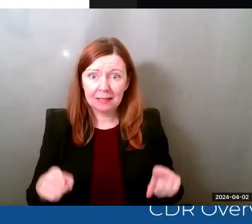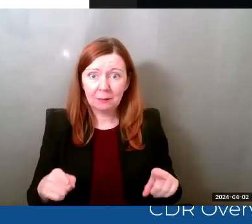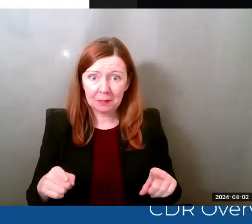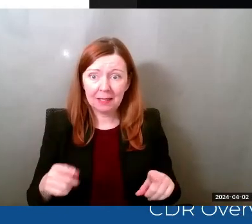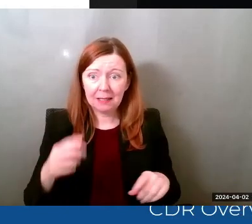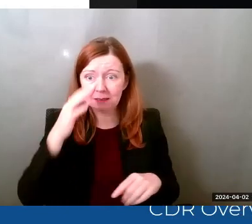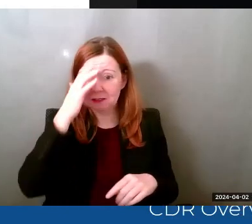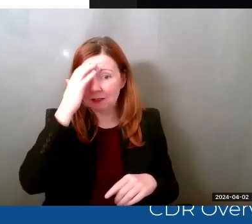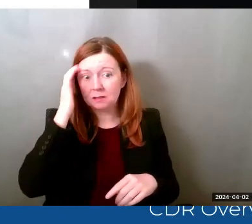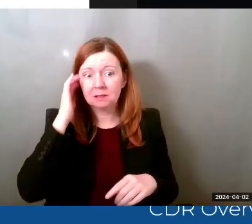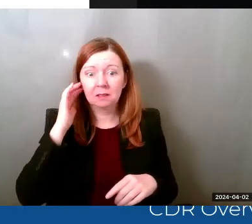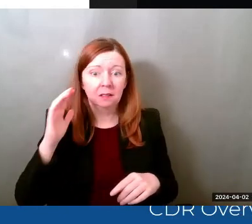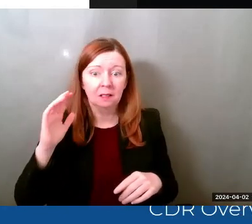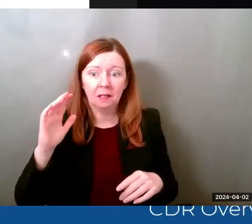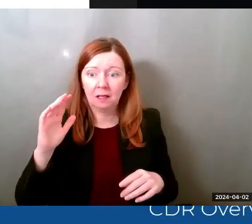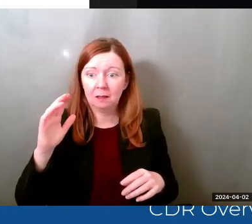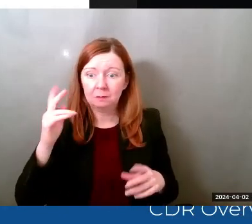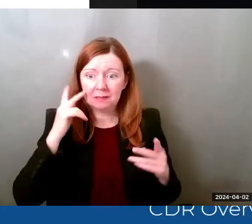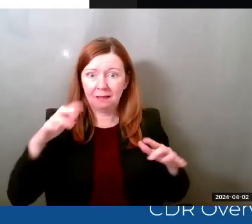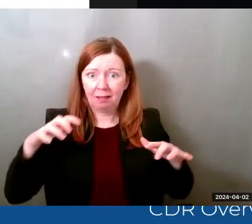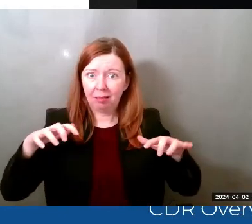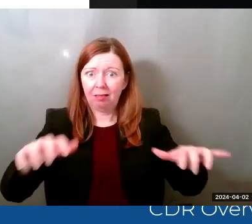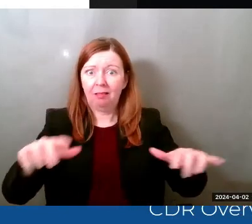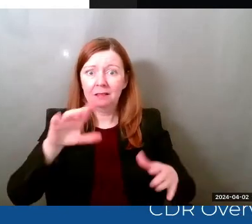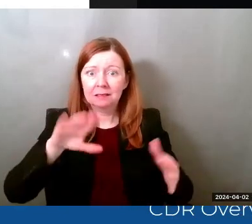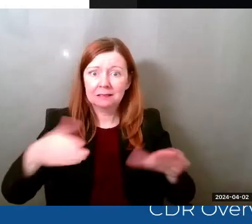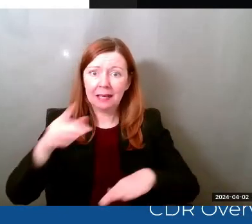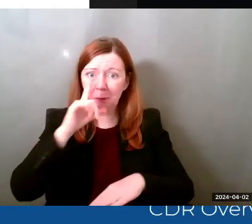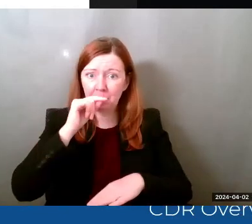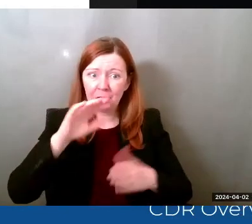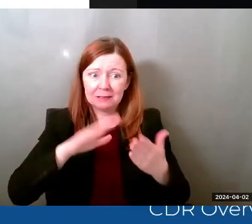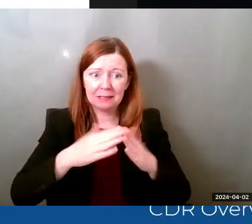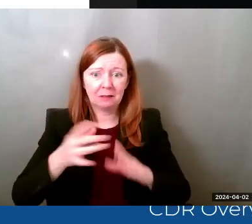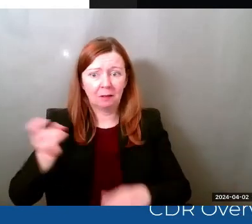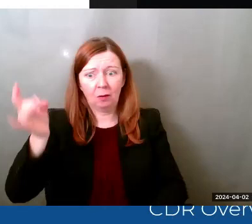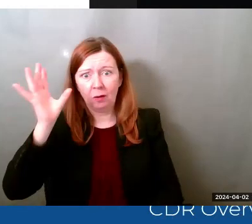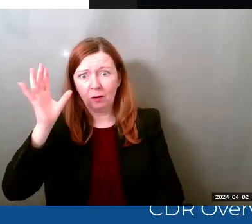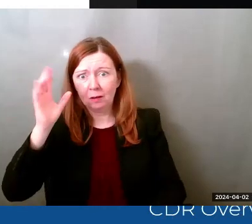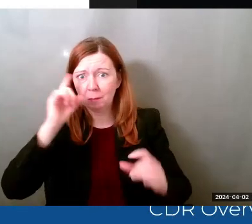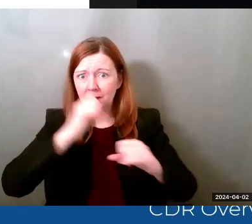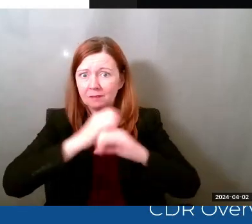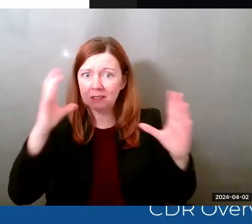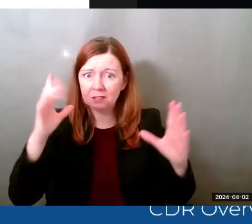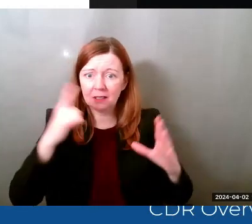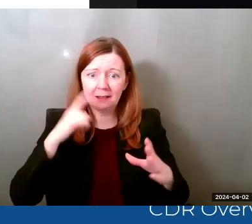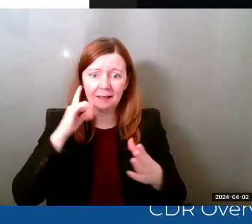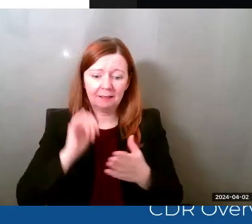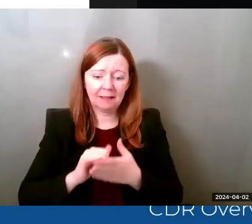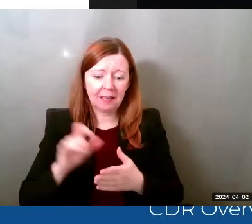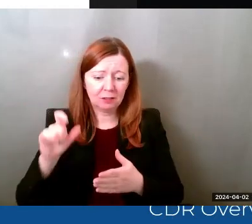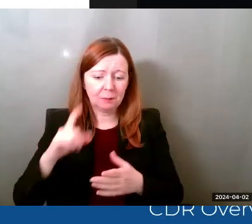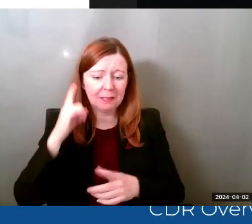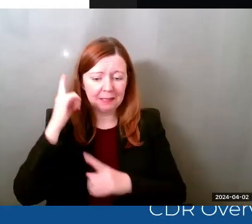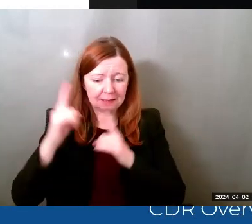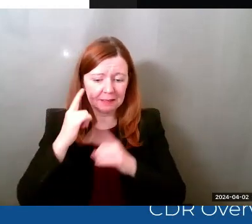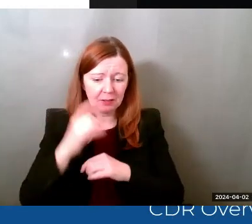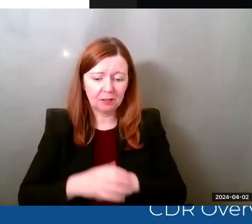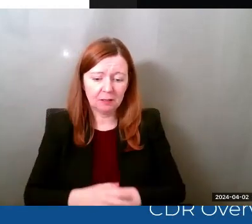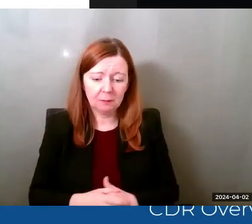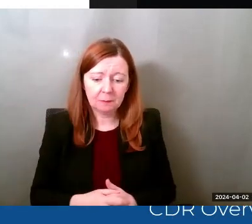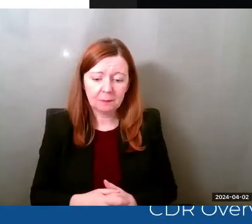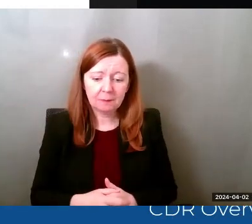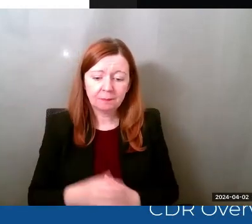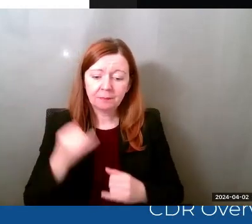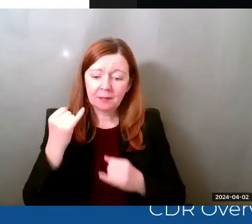just the foliage of dead birds downtown just is a horrible vision. So I think that should be considered.